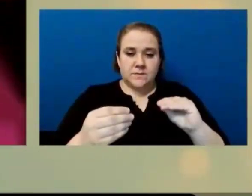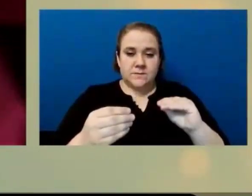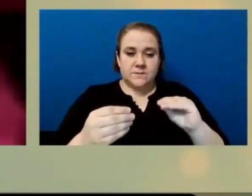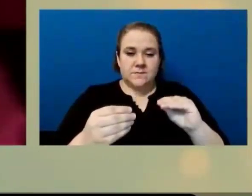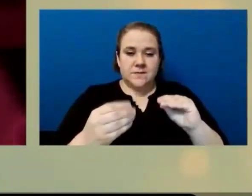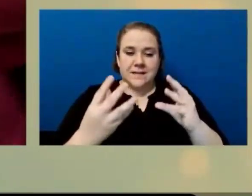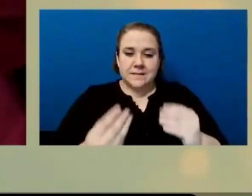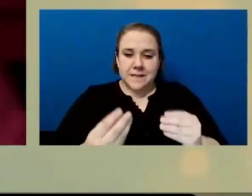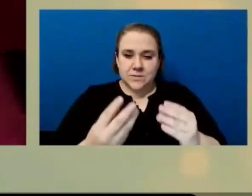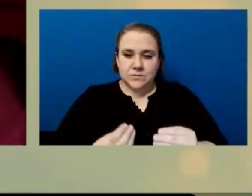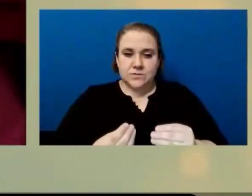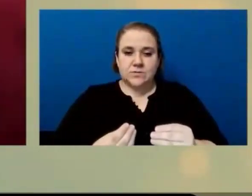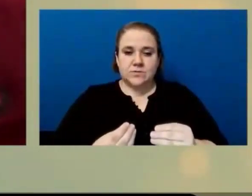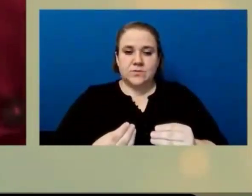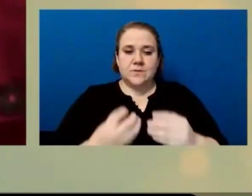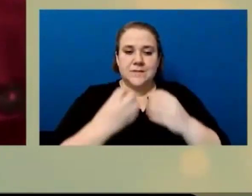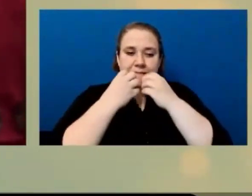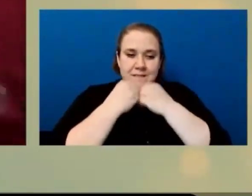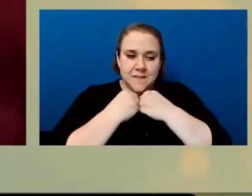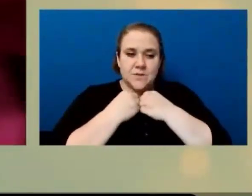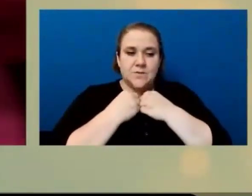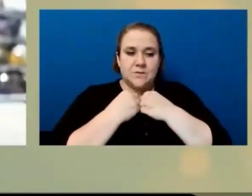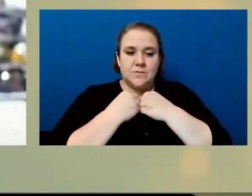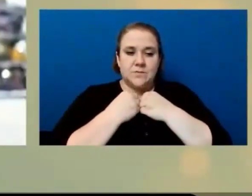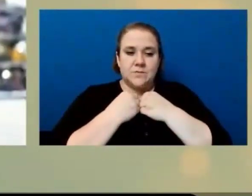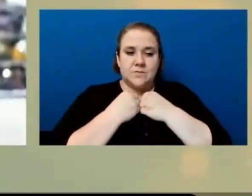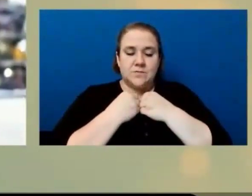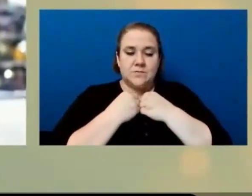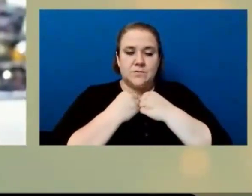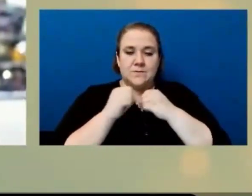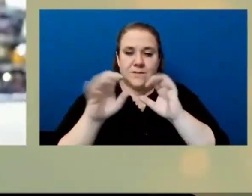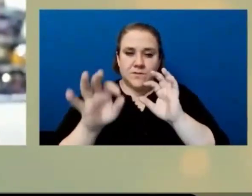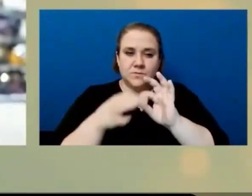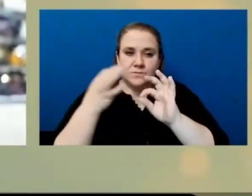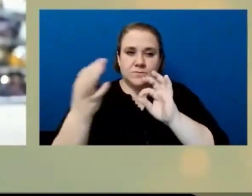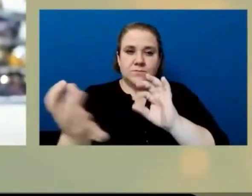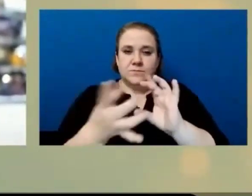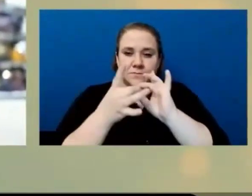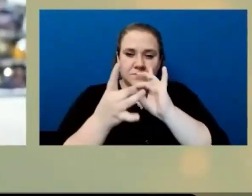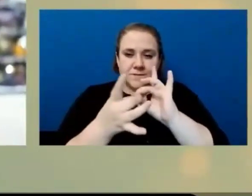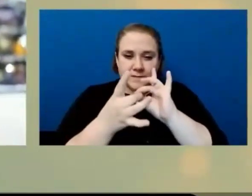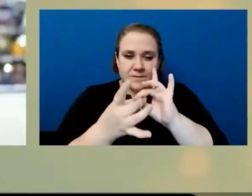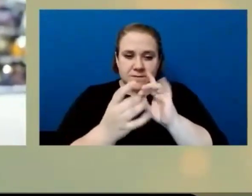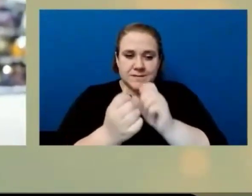The tenderness and care of this weaving together.